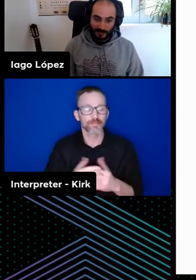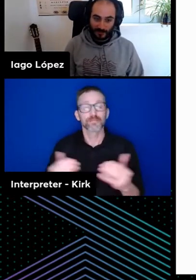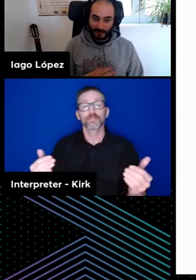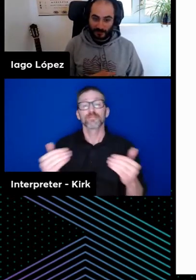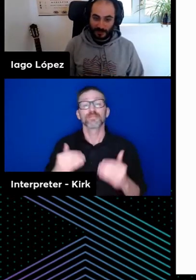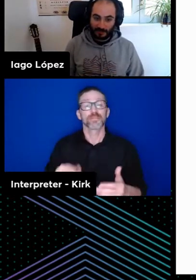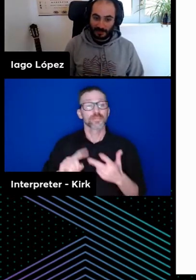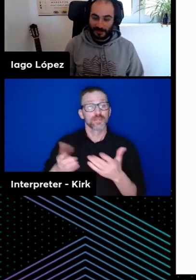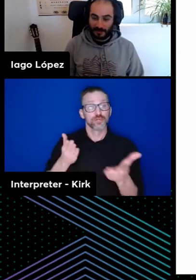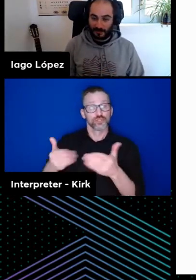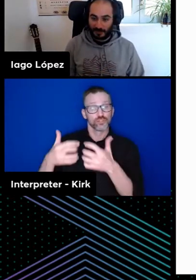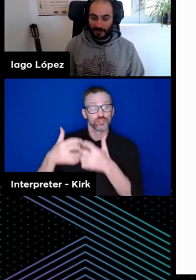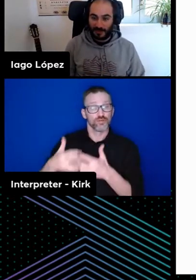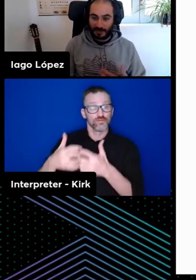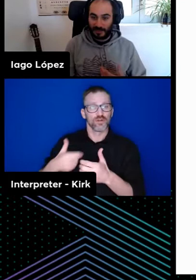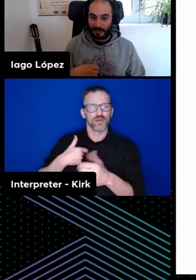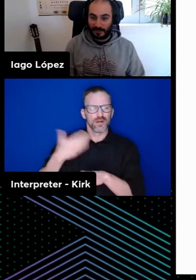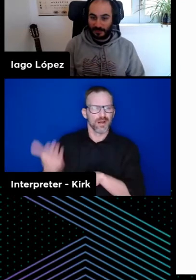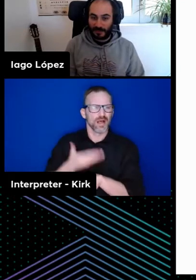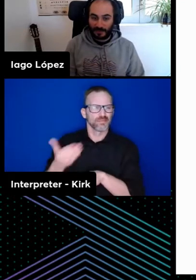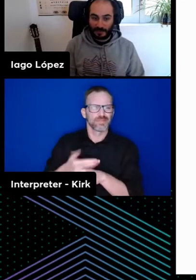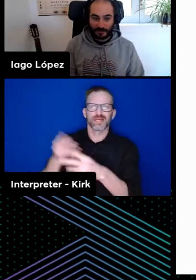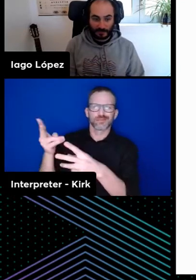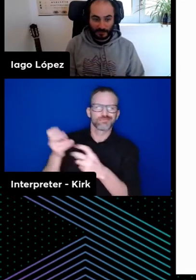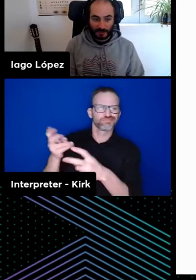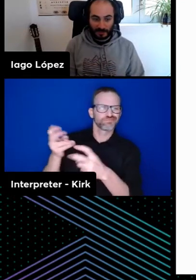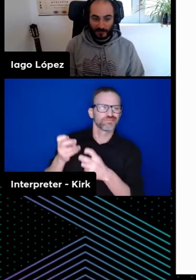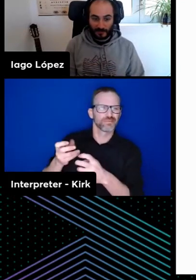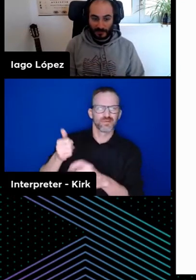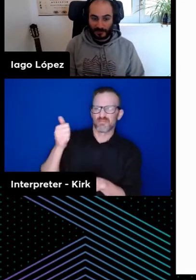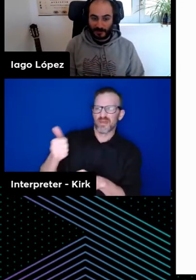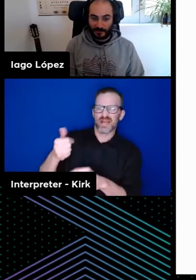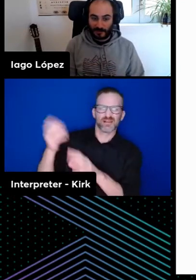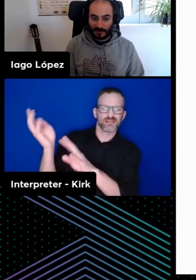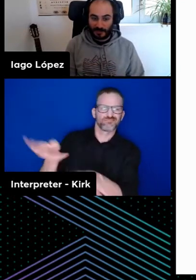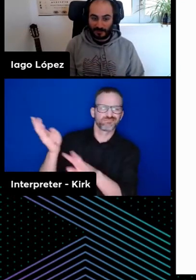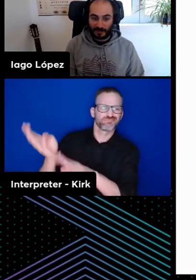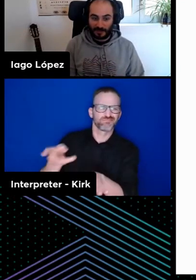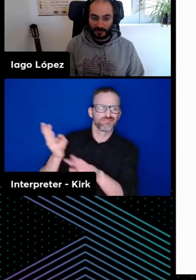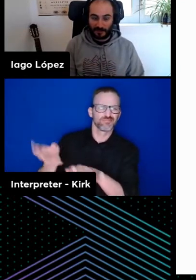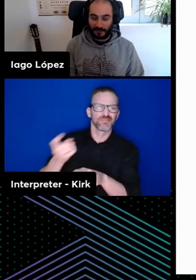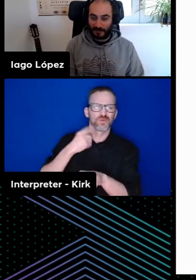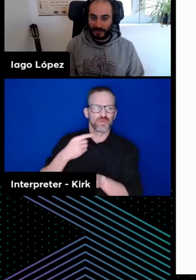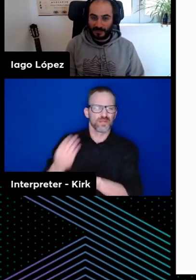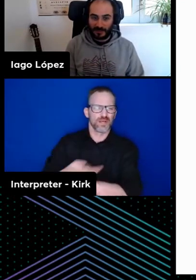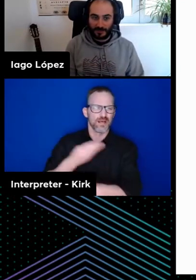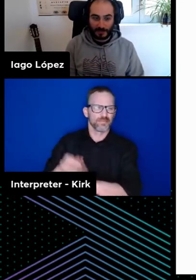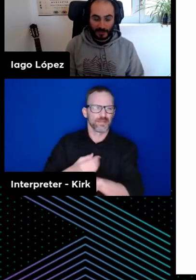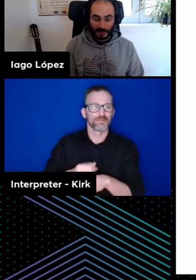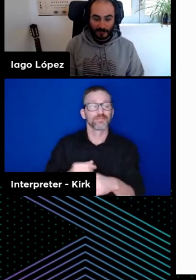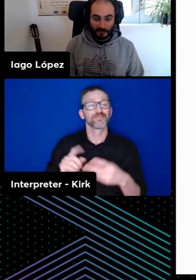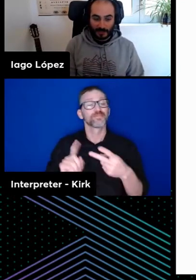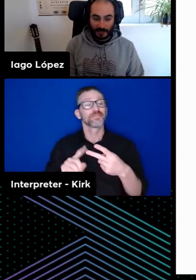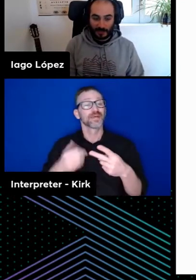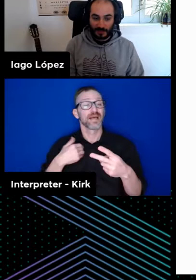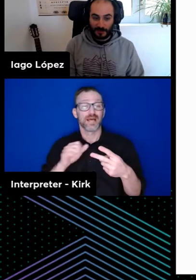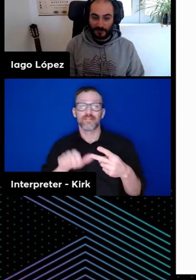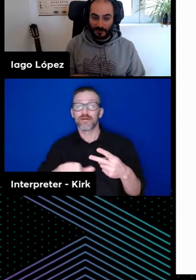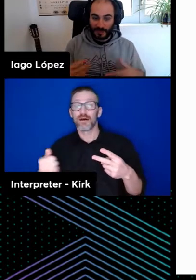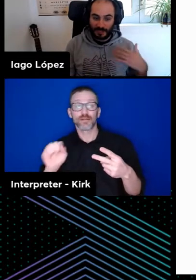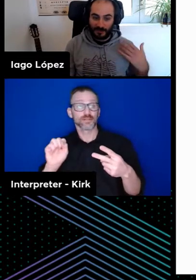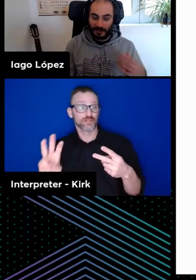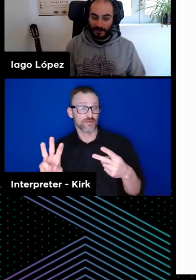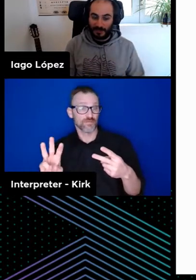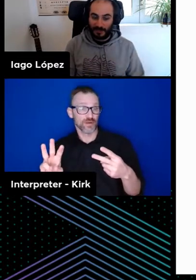We have our public update server where you can get the updates automatically. But if you want, we also have this software called Nebraska, which allows you